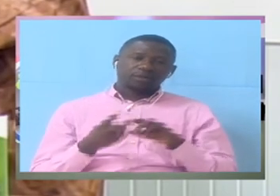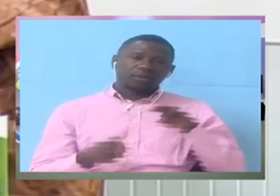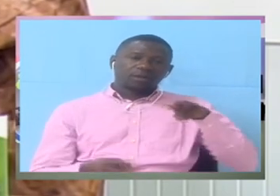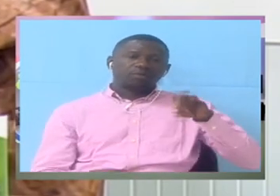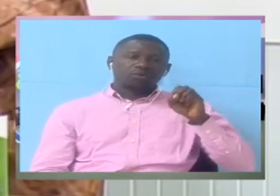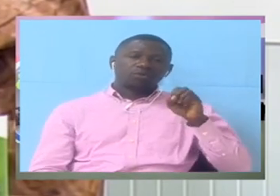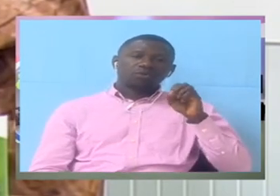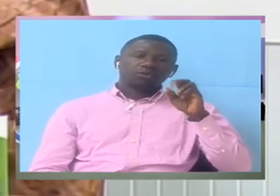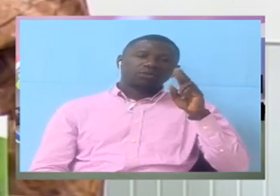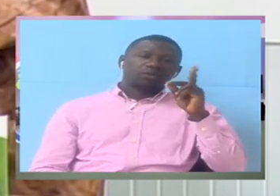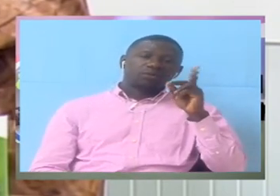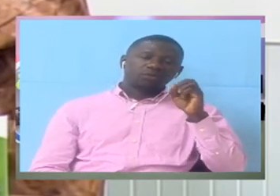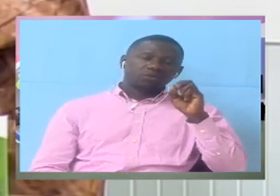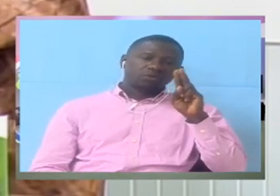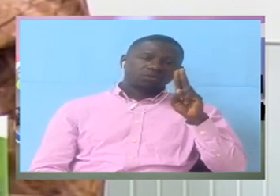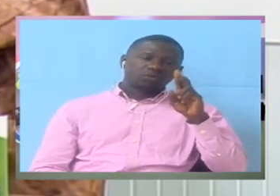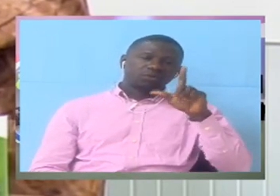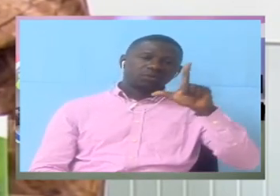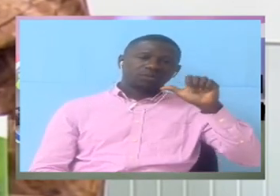Mourlamine Sissé.